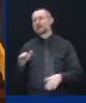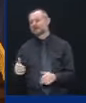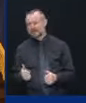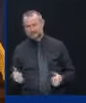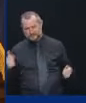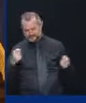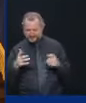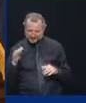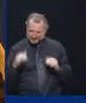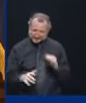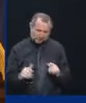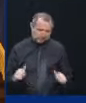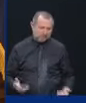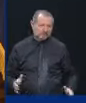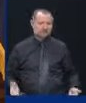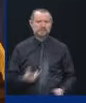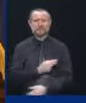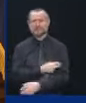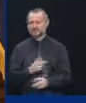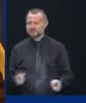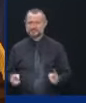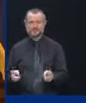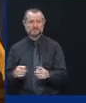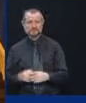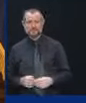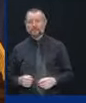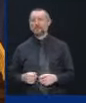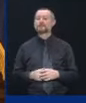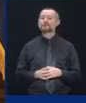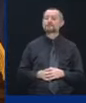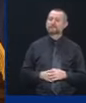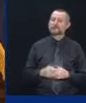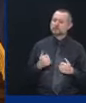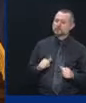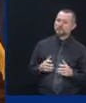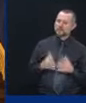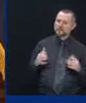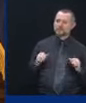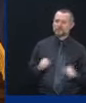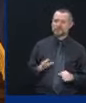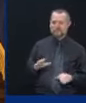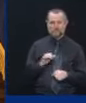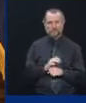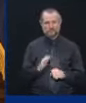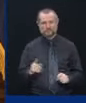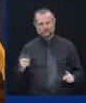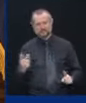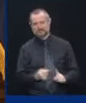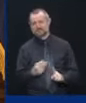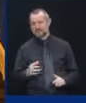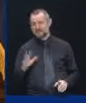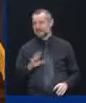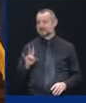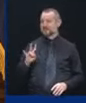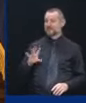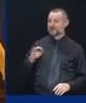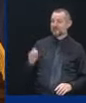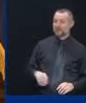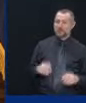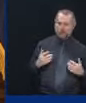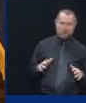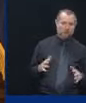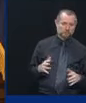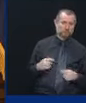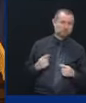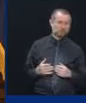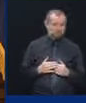many hospital workers vaccinated as possible. We're up to about 75%, which is good. When we